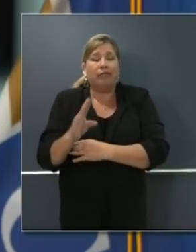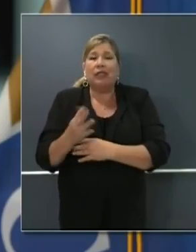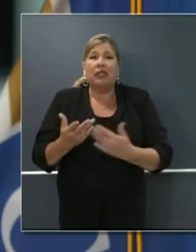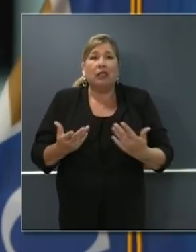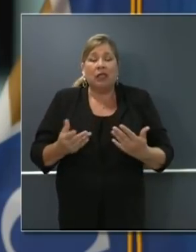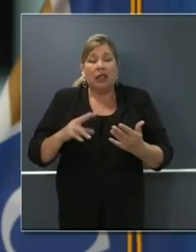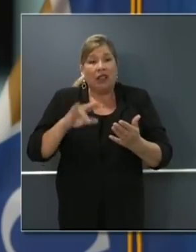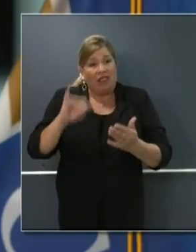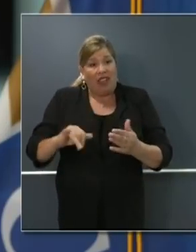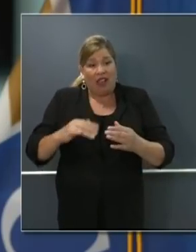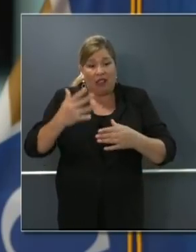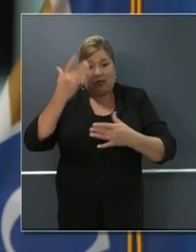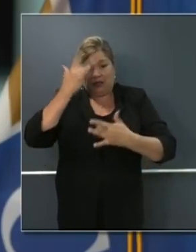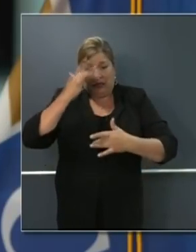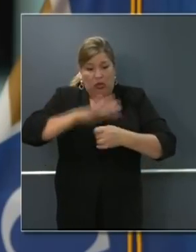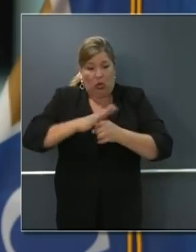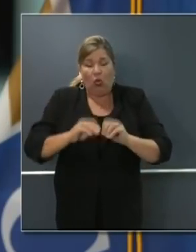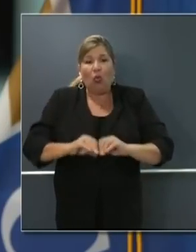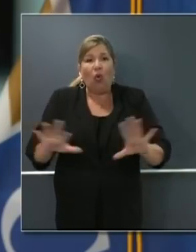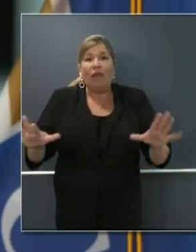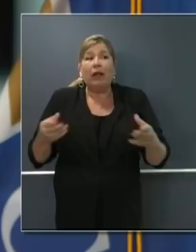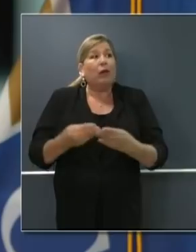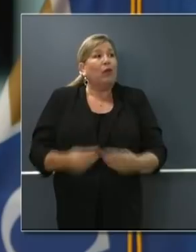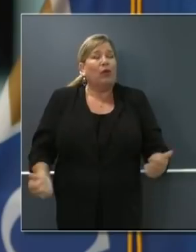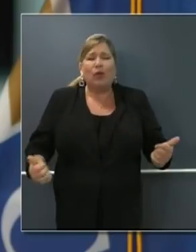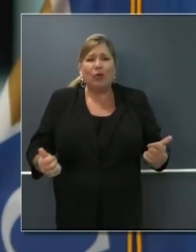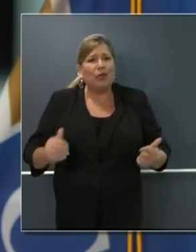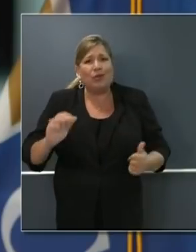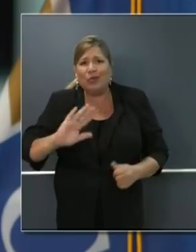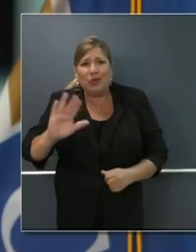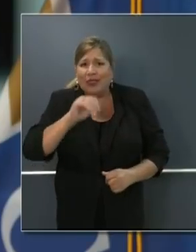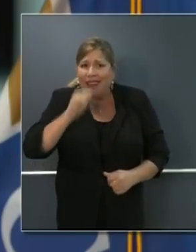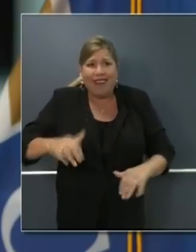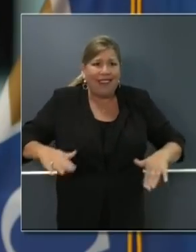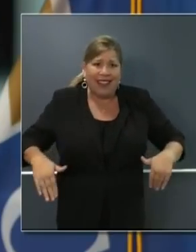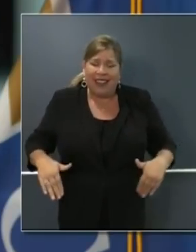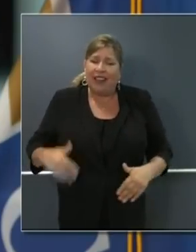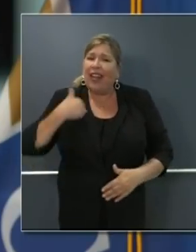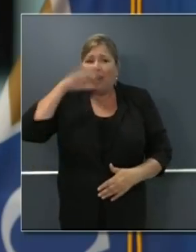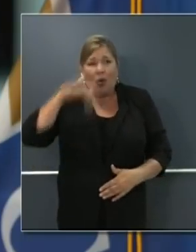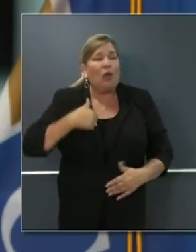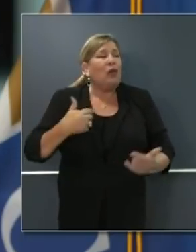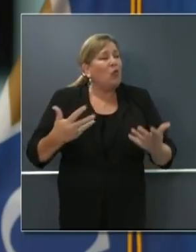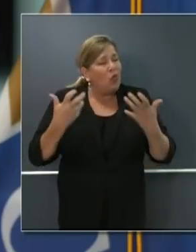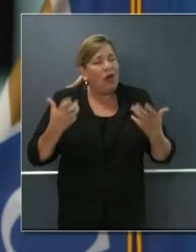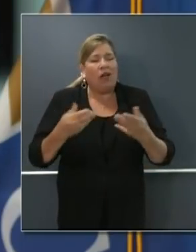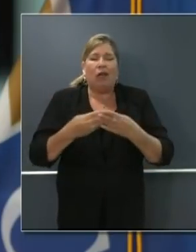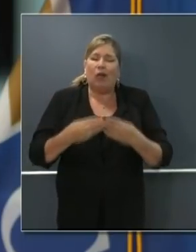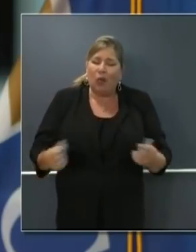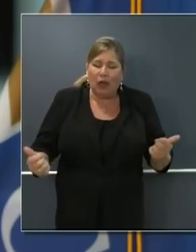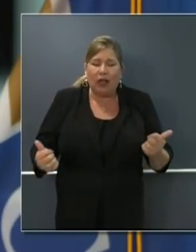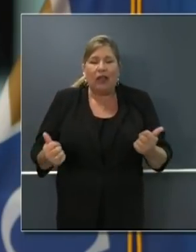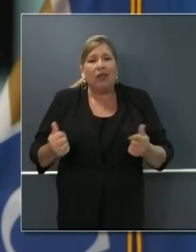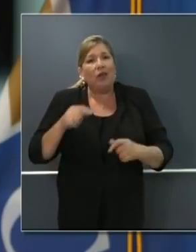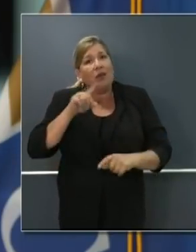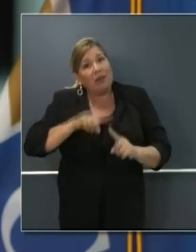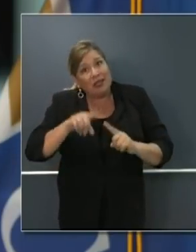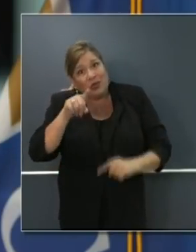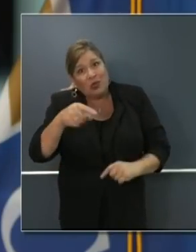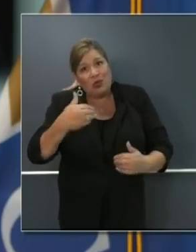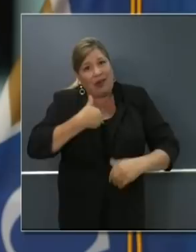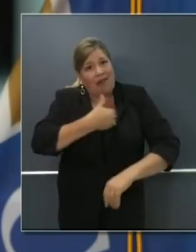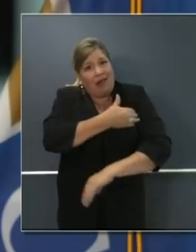not gone away. Don't be fooled by that. I know we want it to go away. We're doing everything in our power, and you have that power,